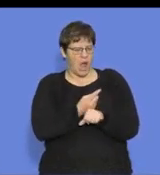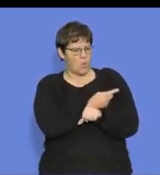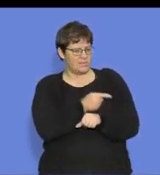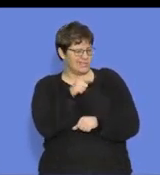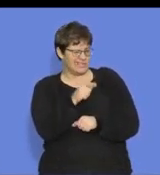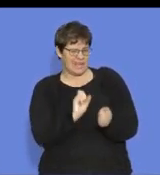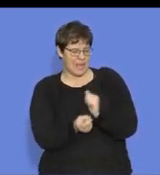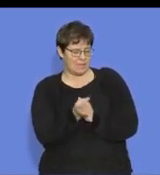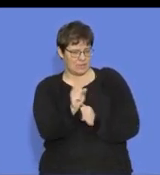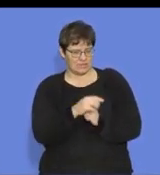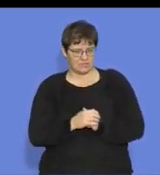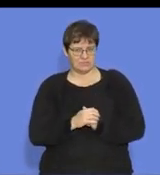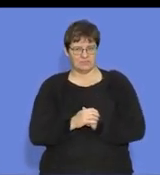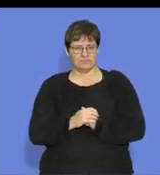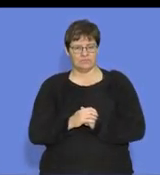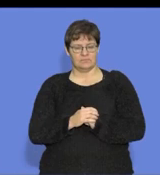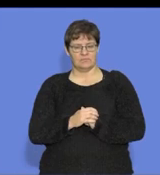hours.